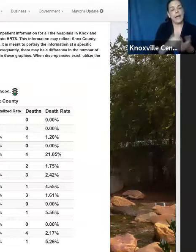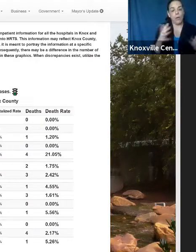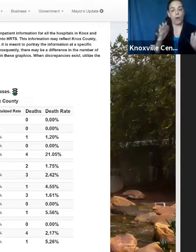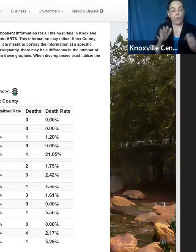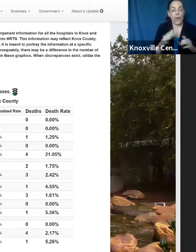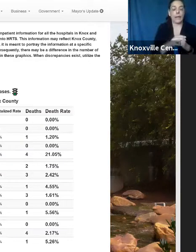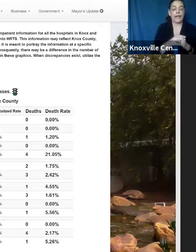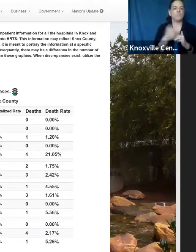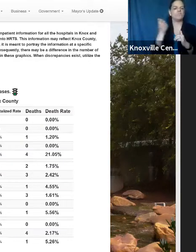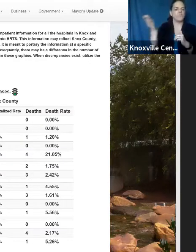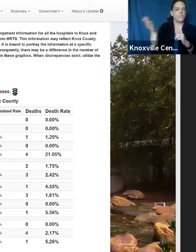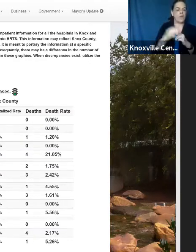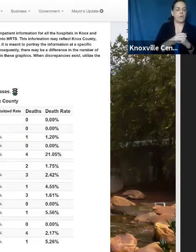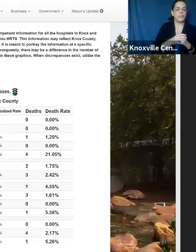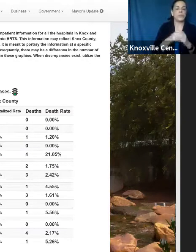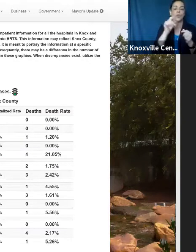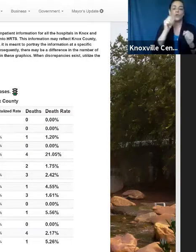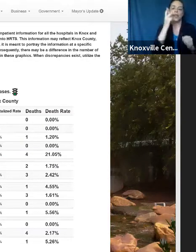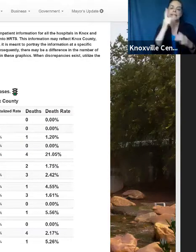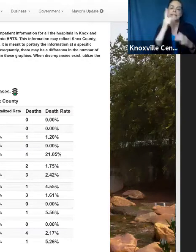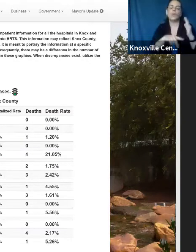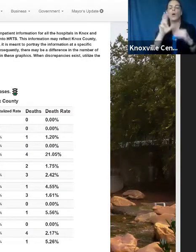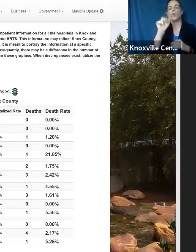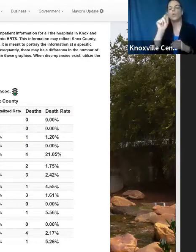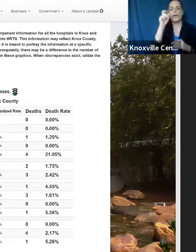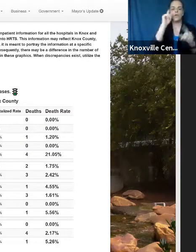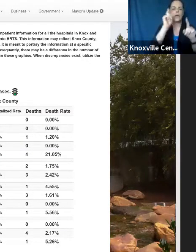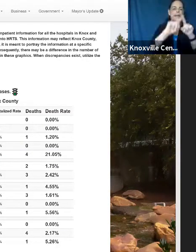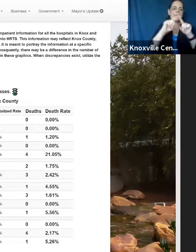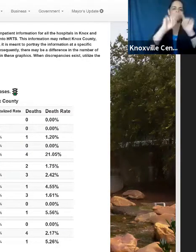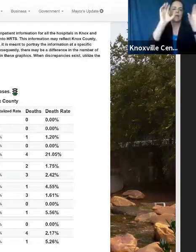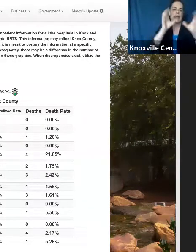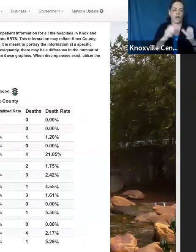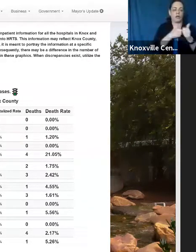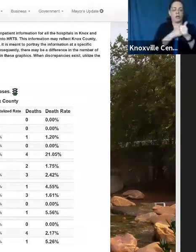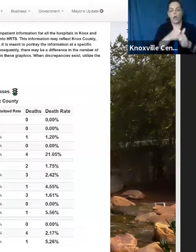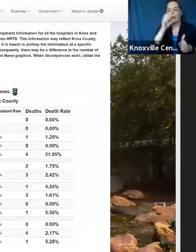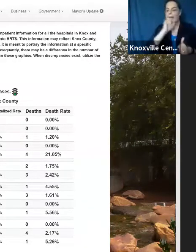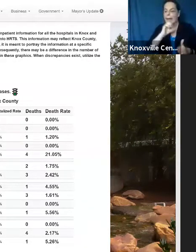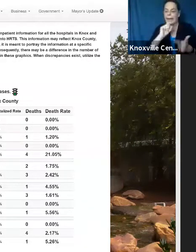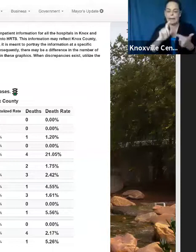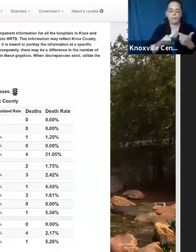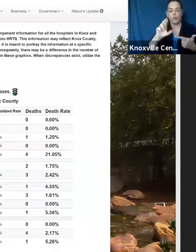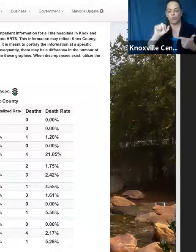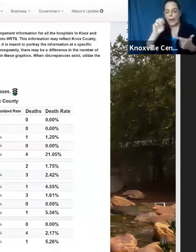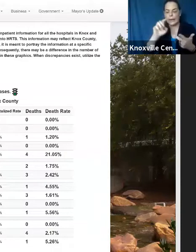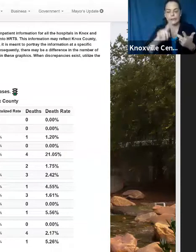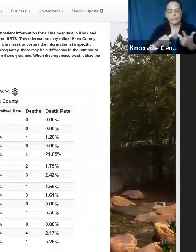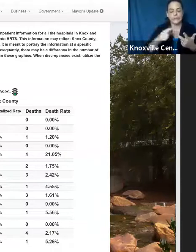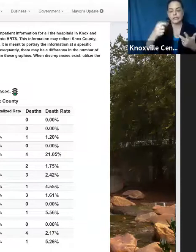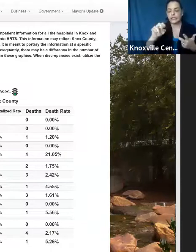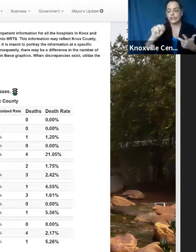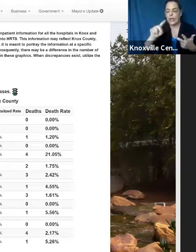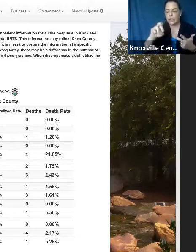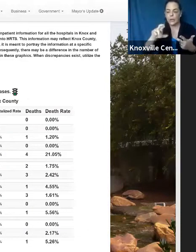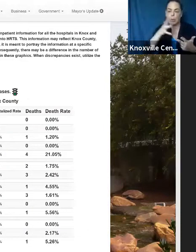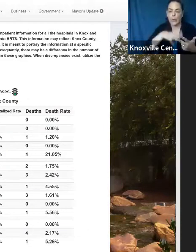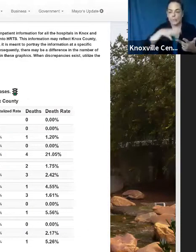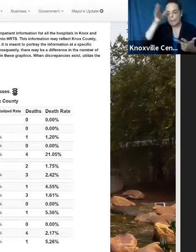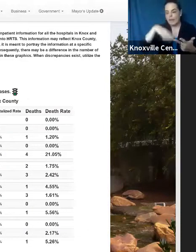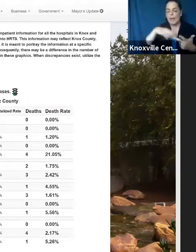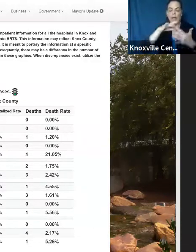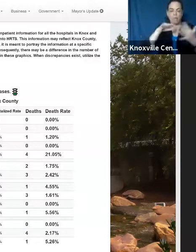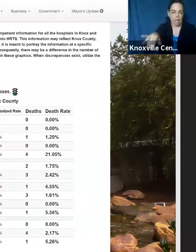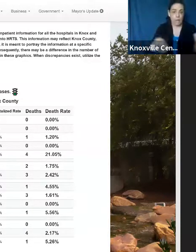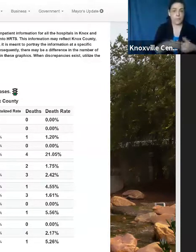already on the website, so you can at least see what the rates are for the different categories by age or race, gender, that kind of thing. So